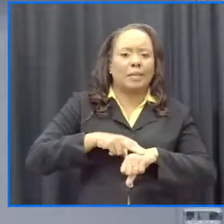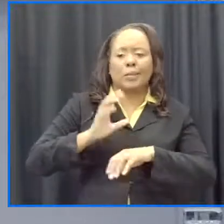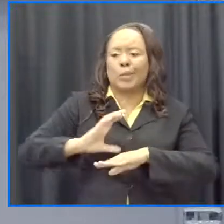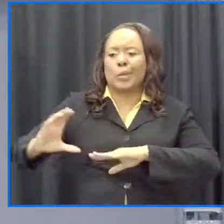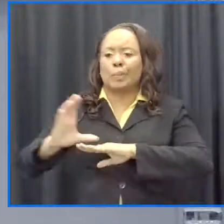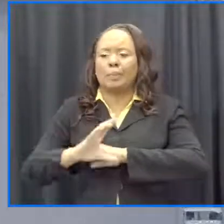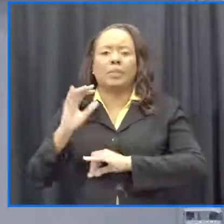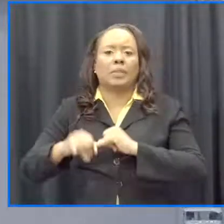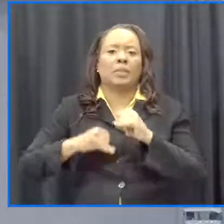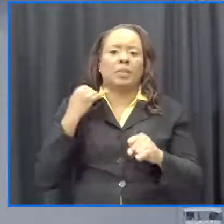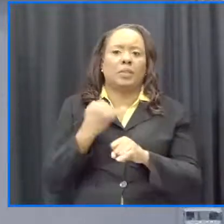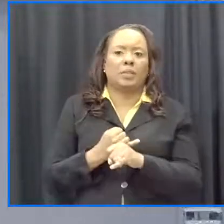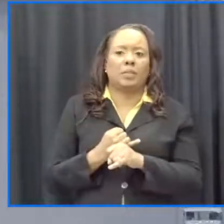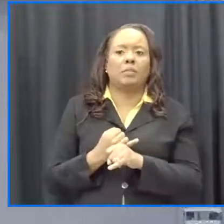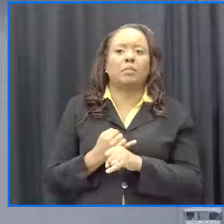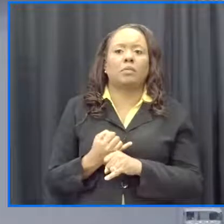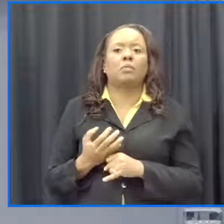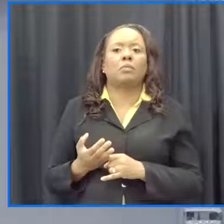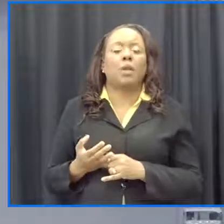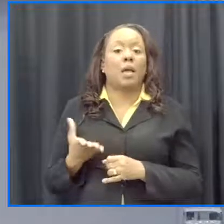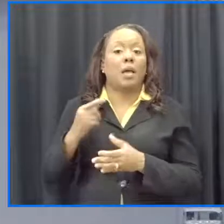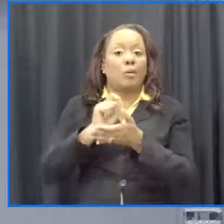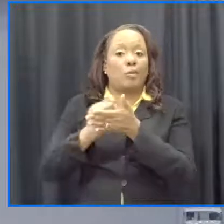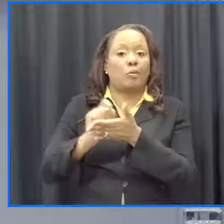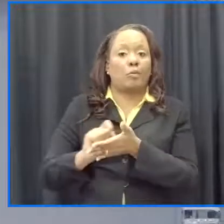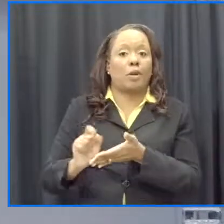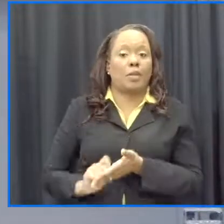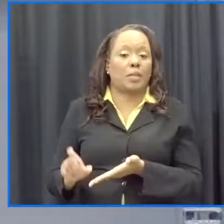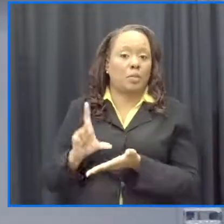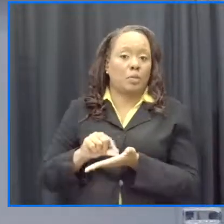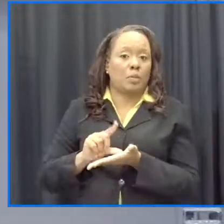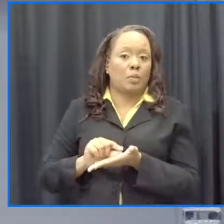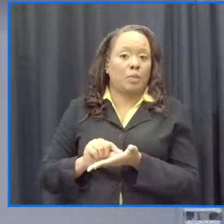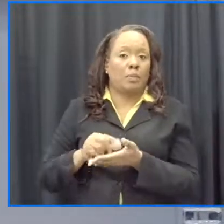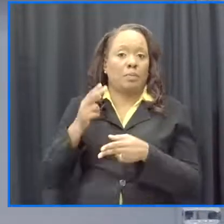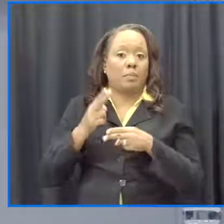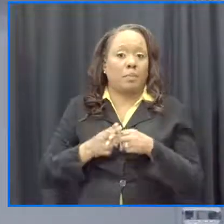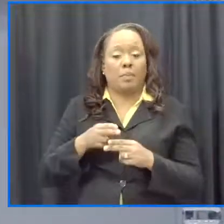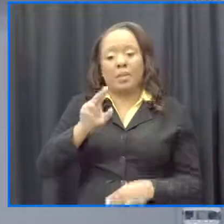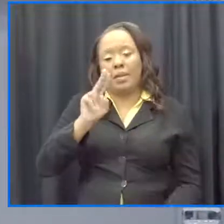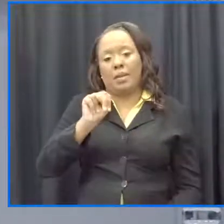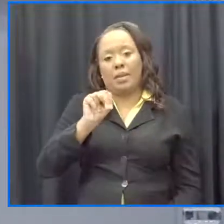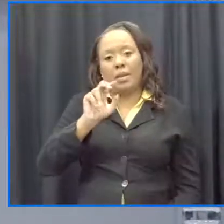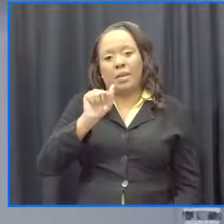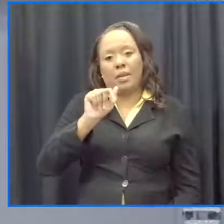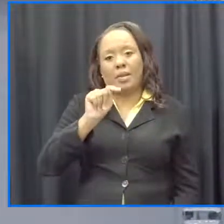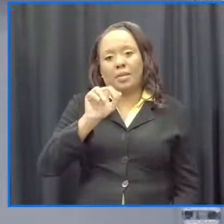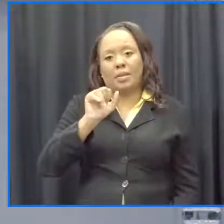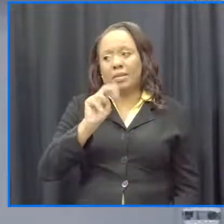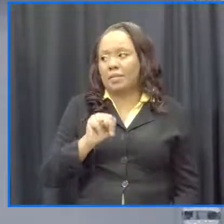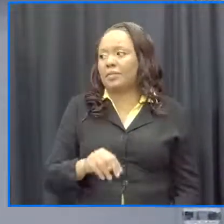and international issues through his column in the Nation newspaper.